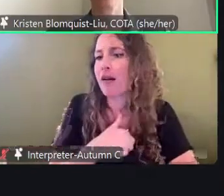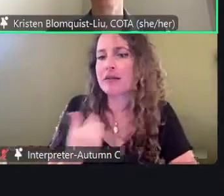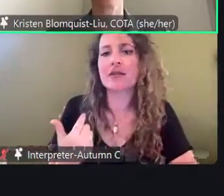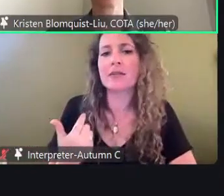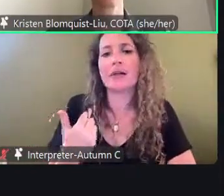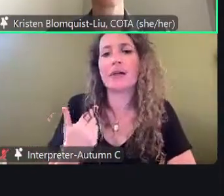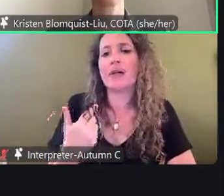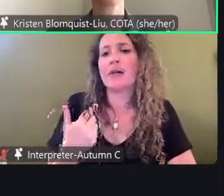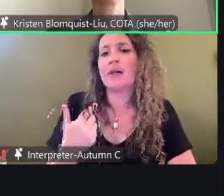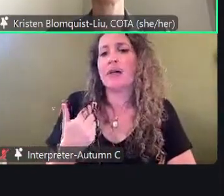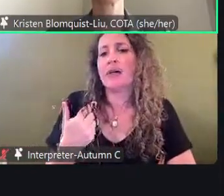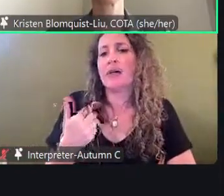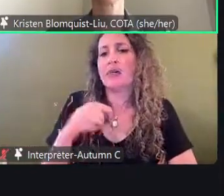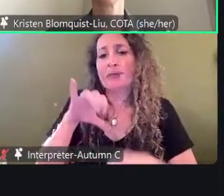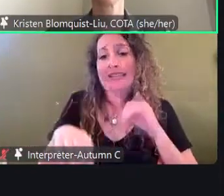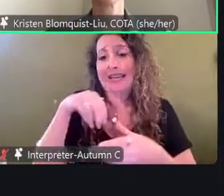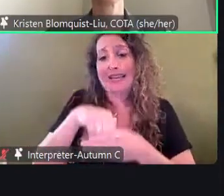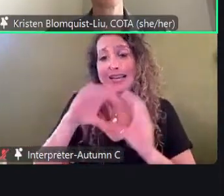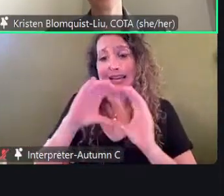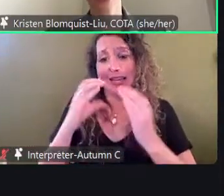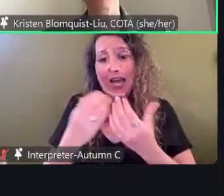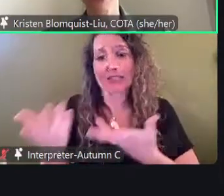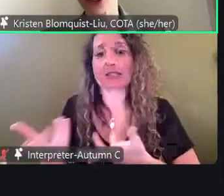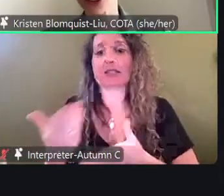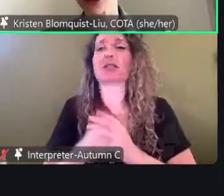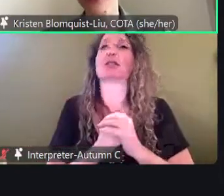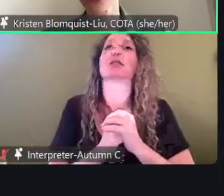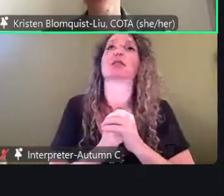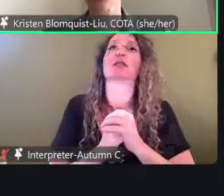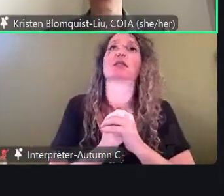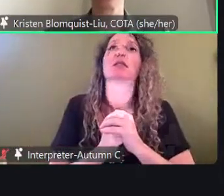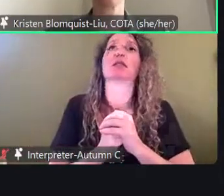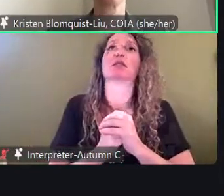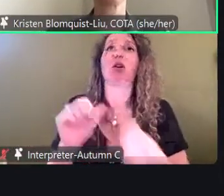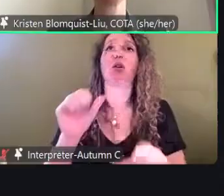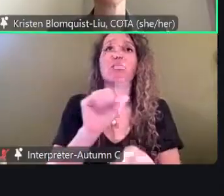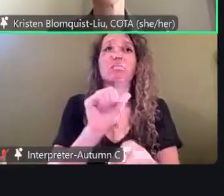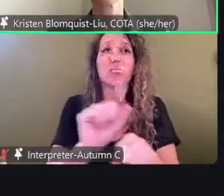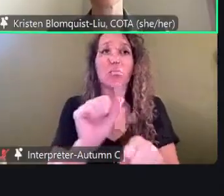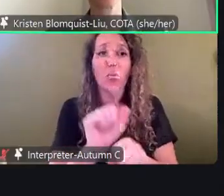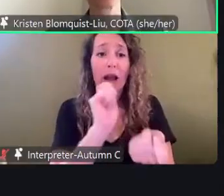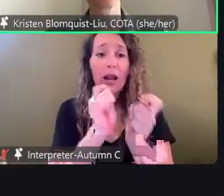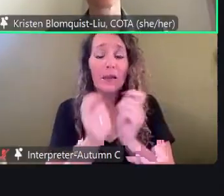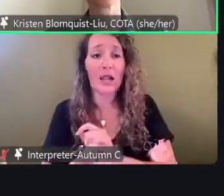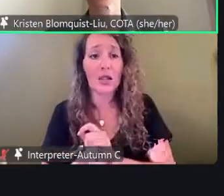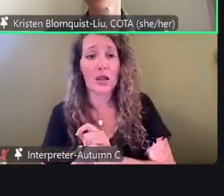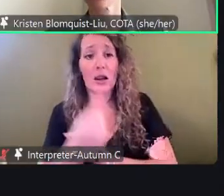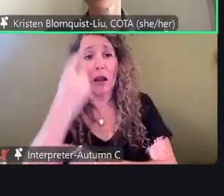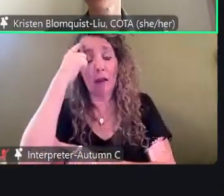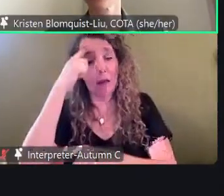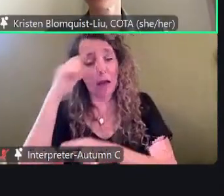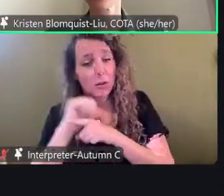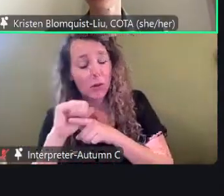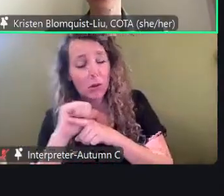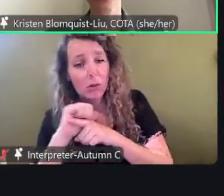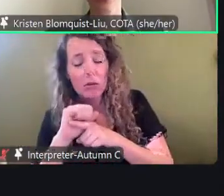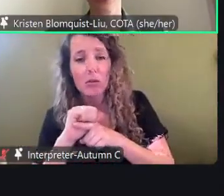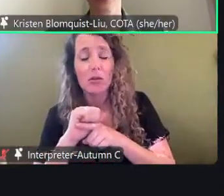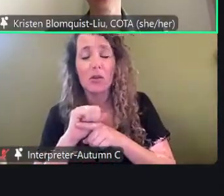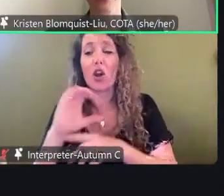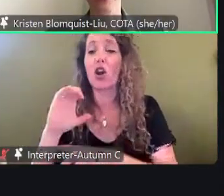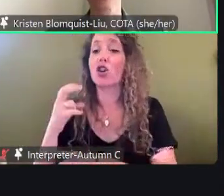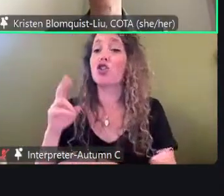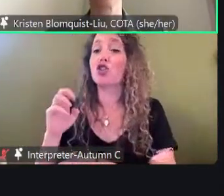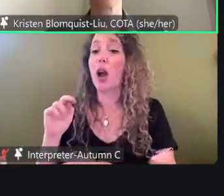stay in classes. So task adaptations, mental rehearsal, chunking, these